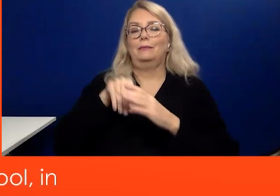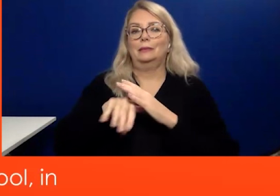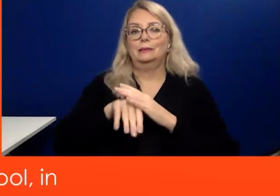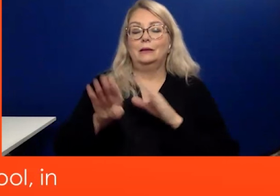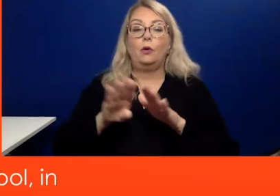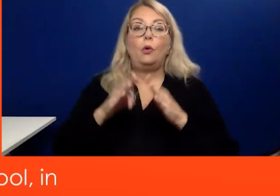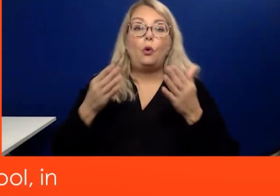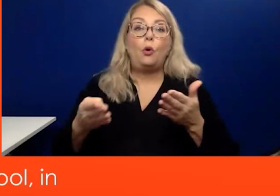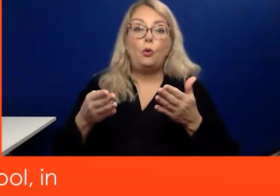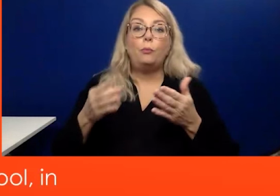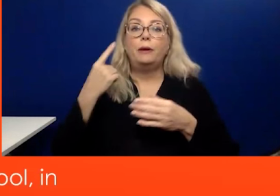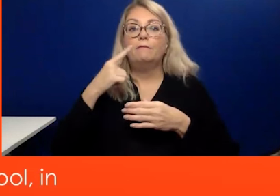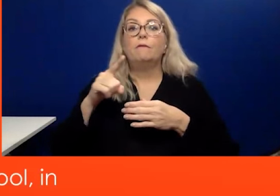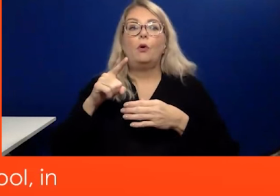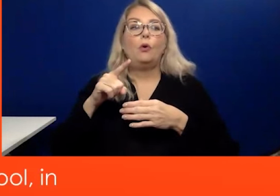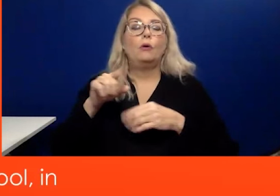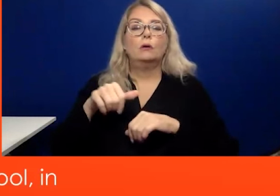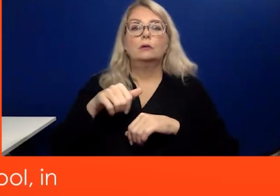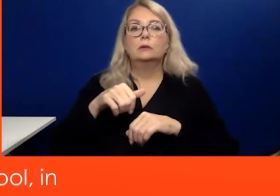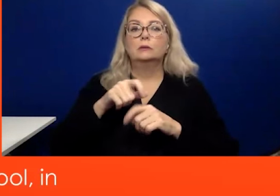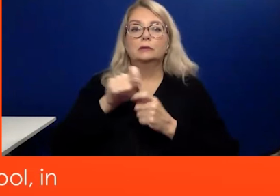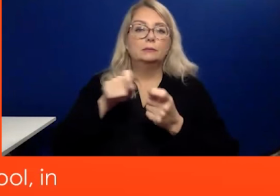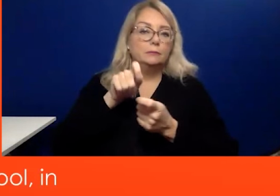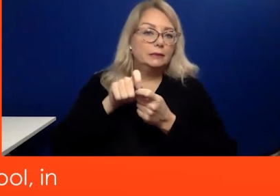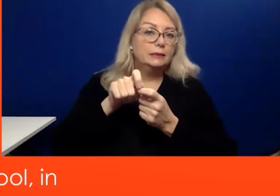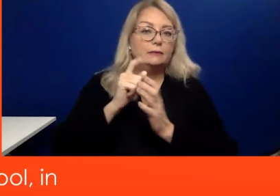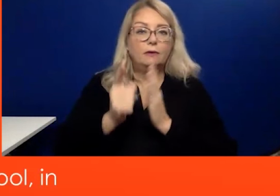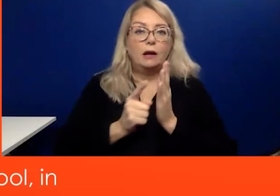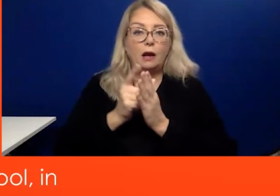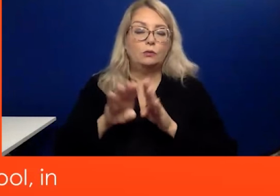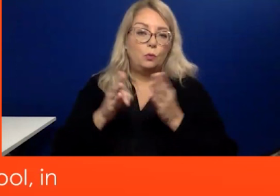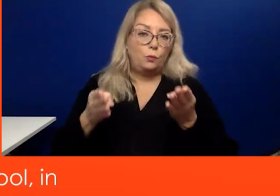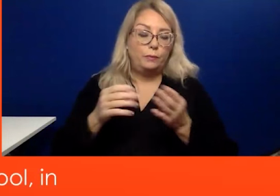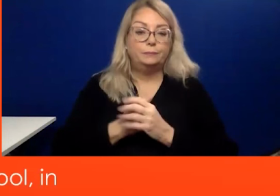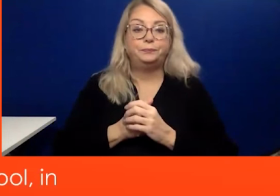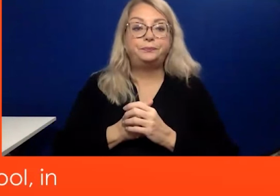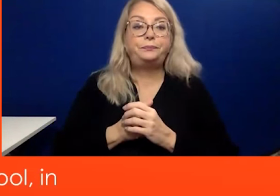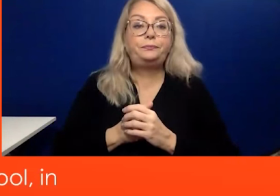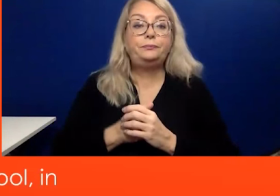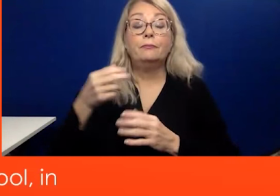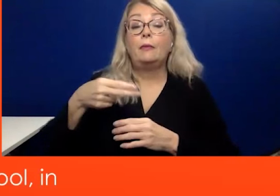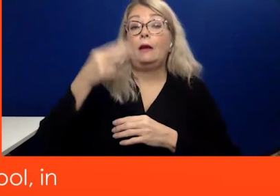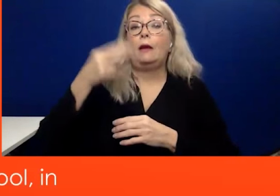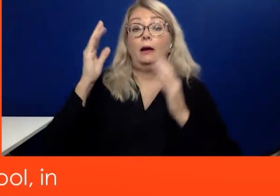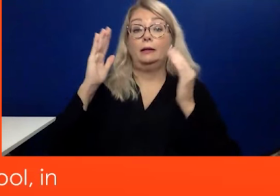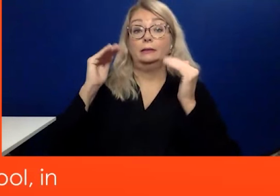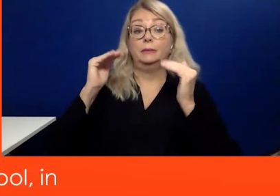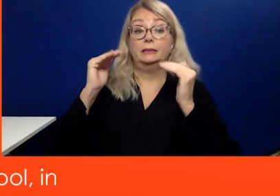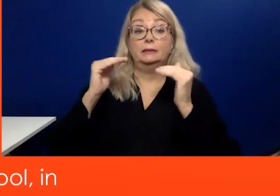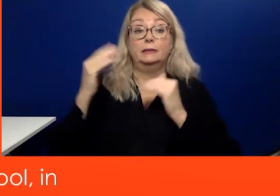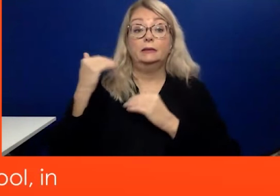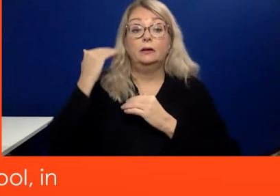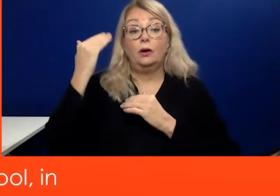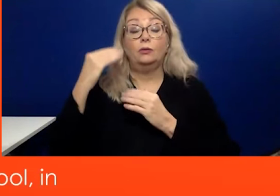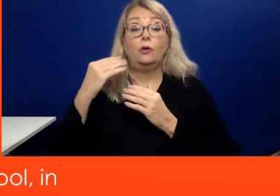for set hours, right? All right, high expectations. Adult learners